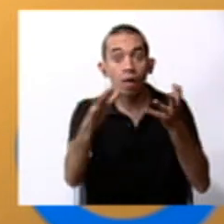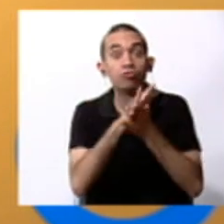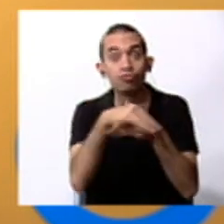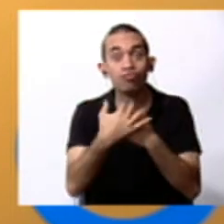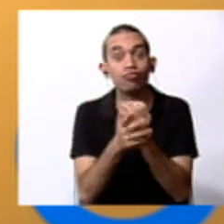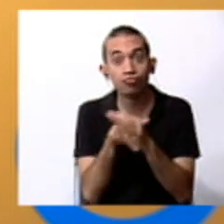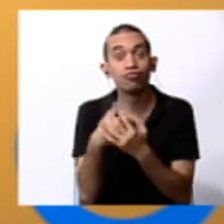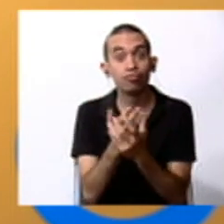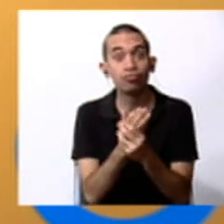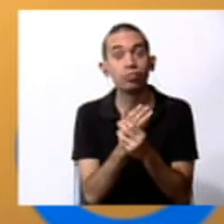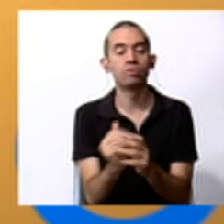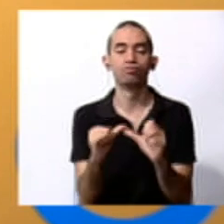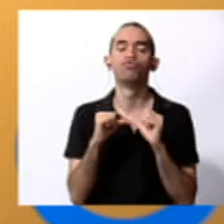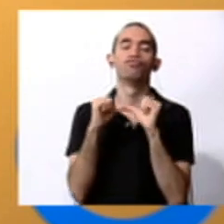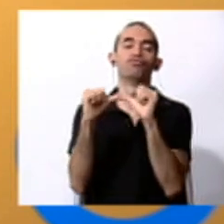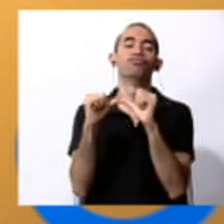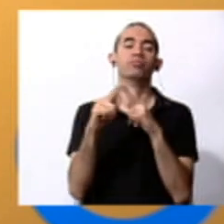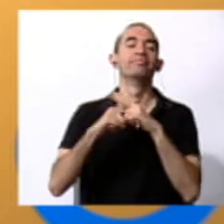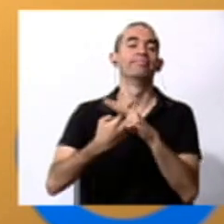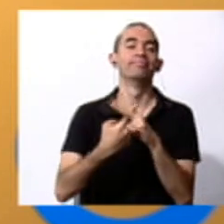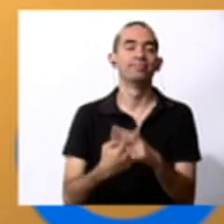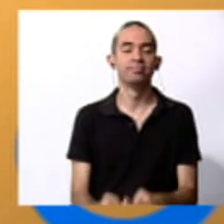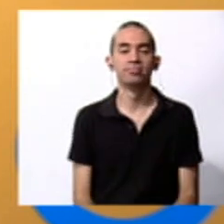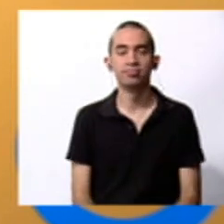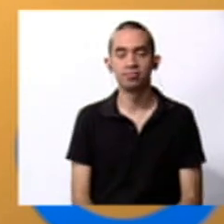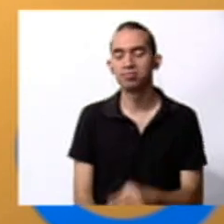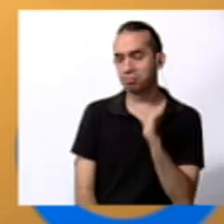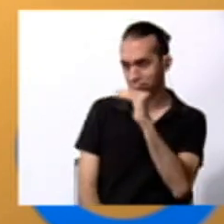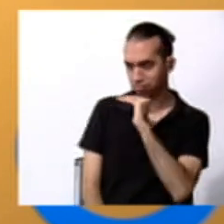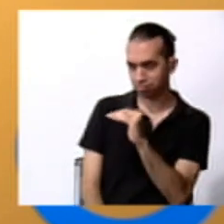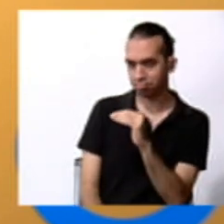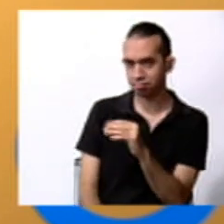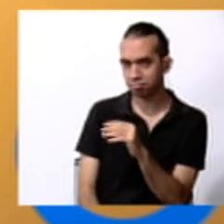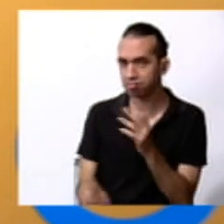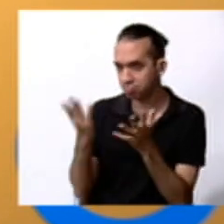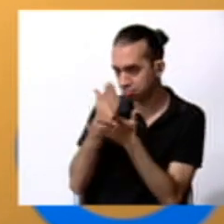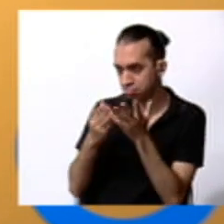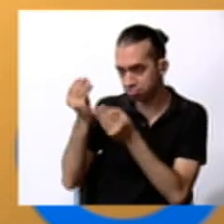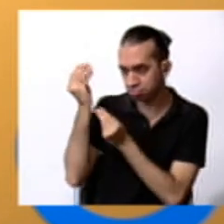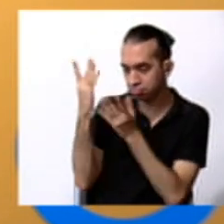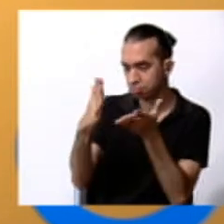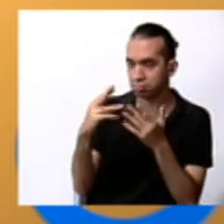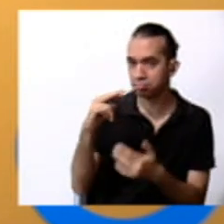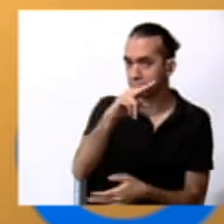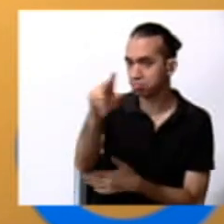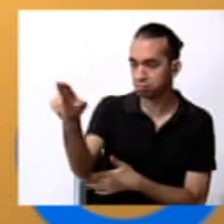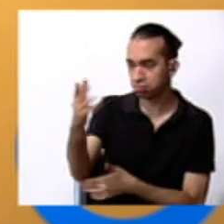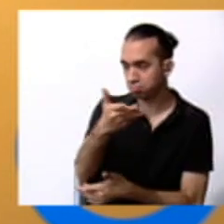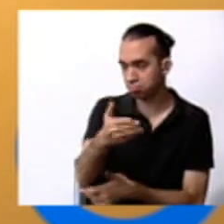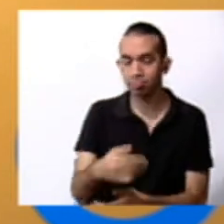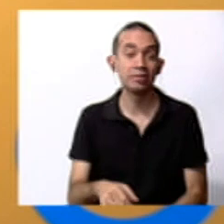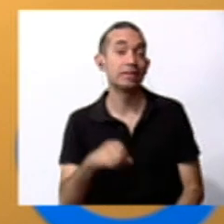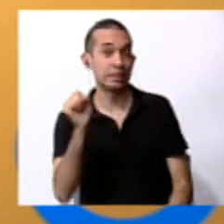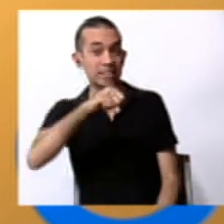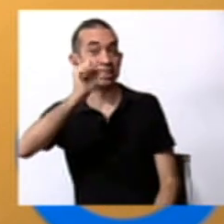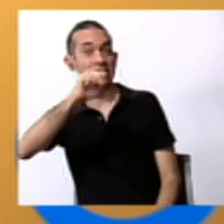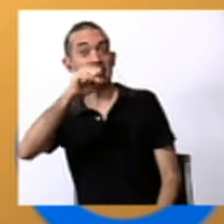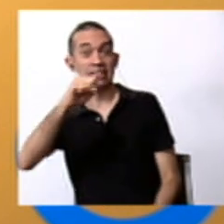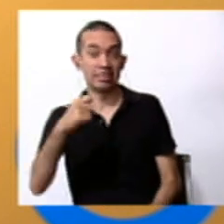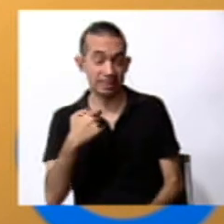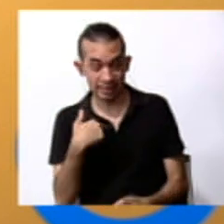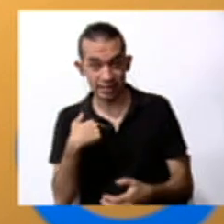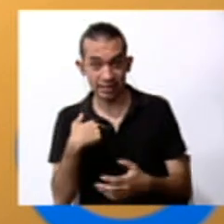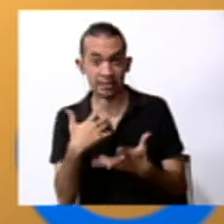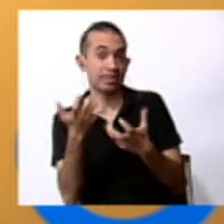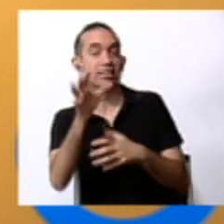Let's start. Zoe, do you have to say something to your classmates at home? Yes, I would like